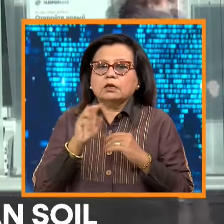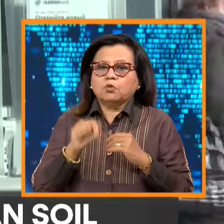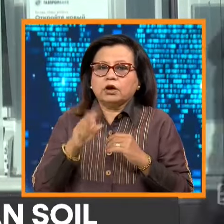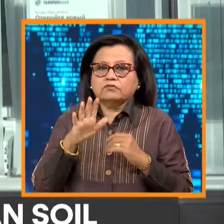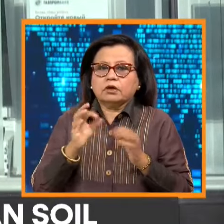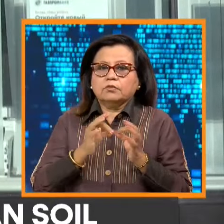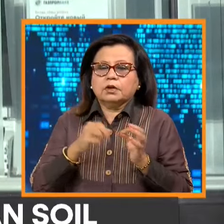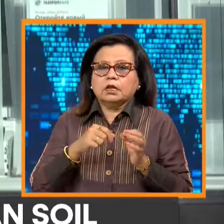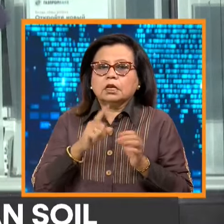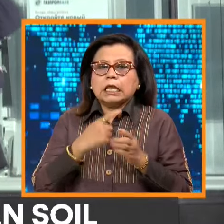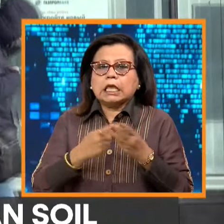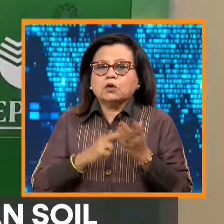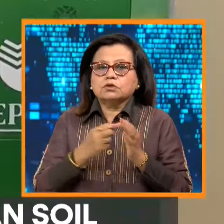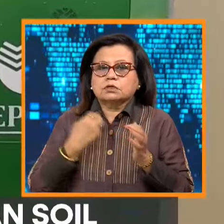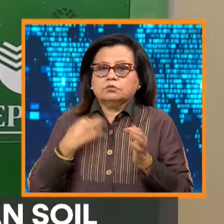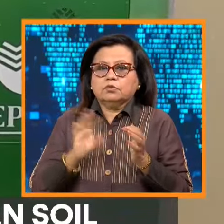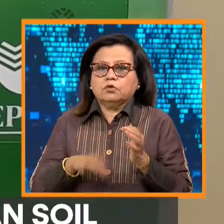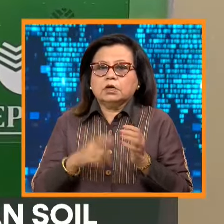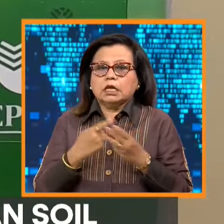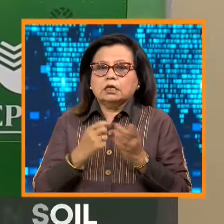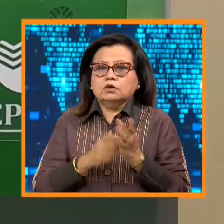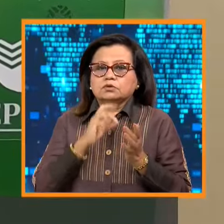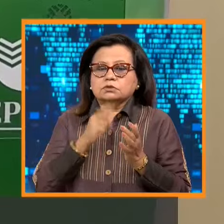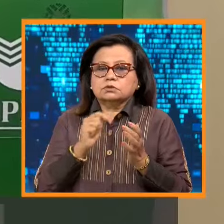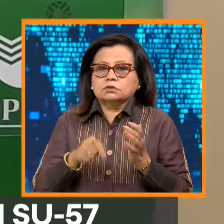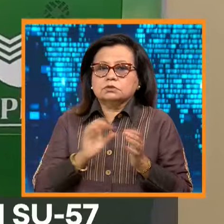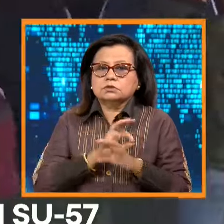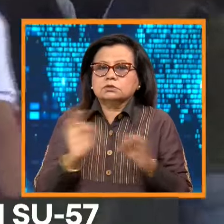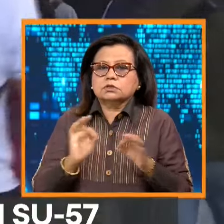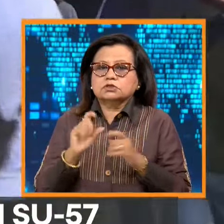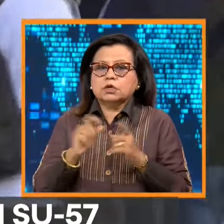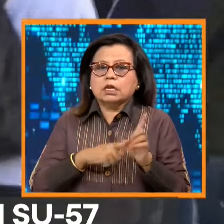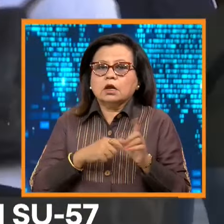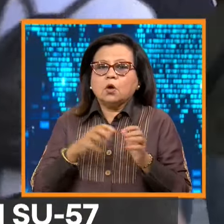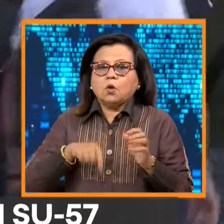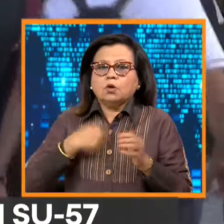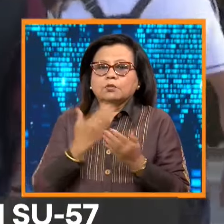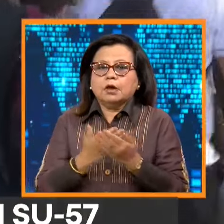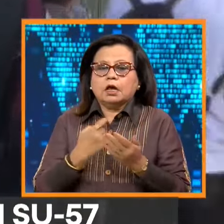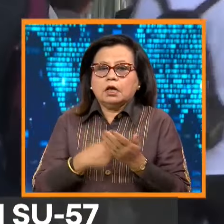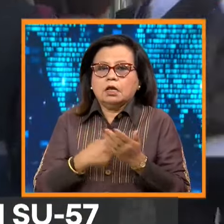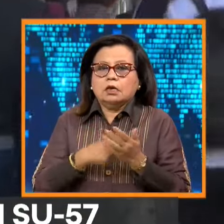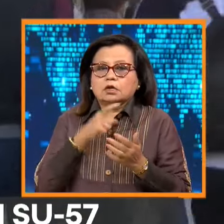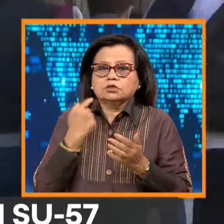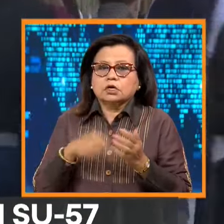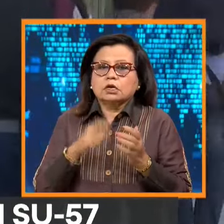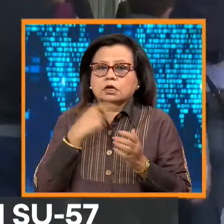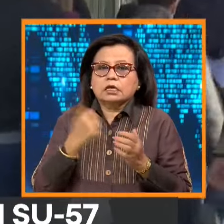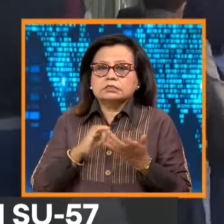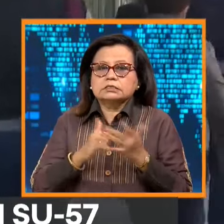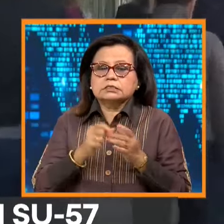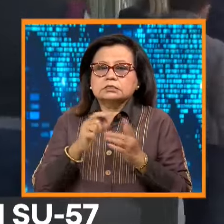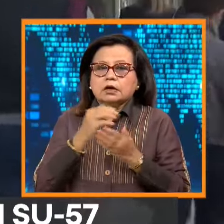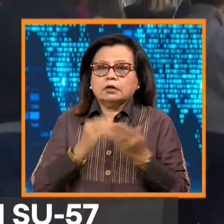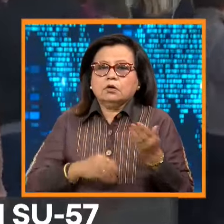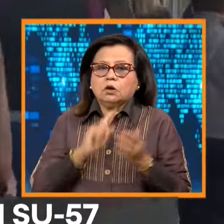euros a year in profit, which the EU says is not contractually owed to Russia. Russia has